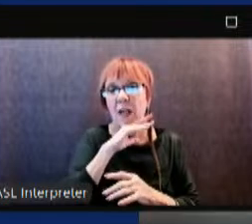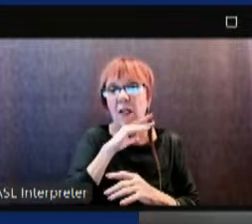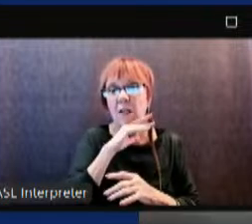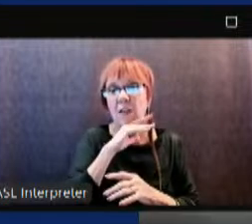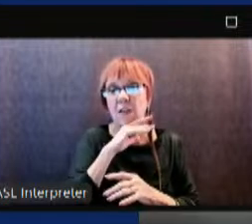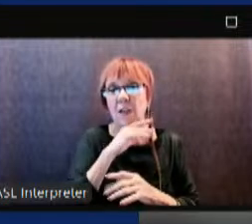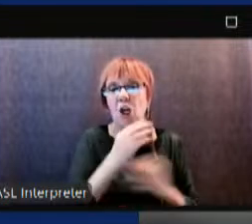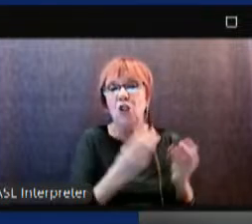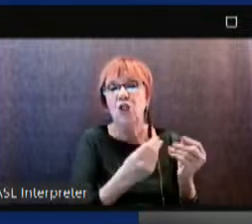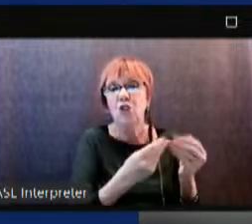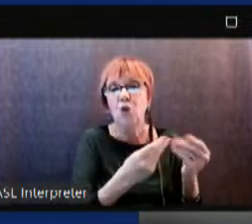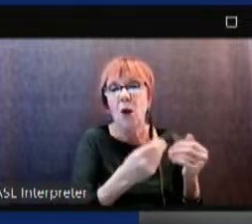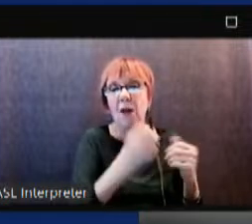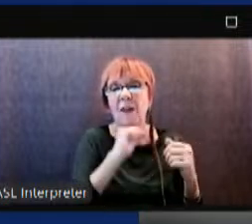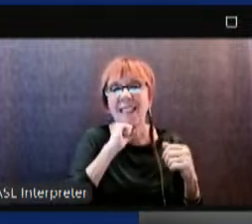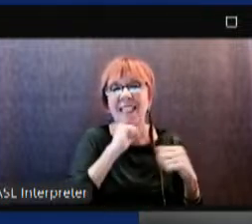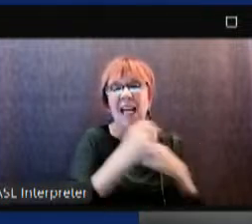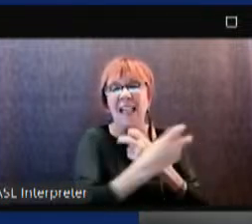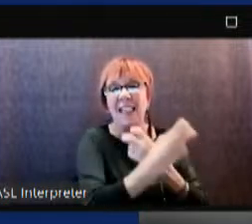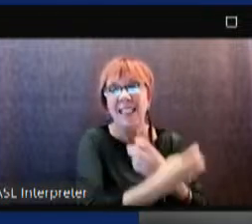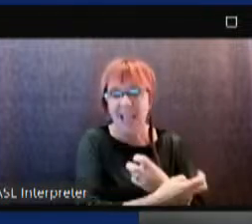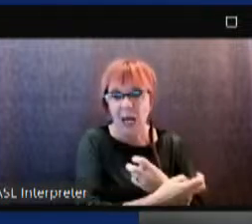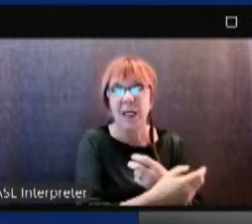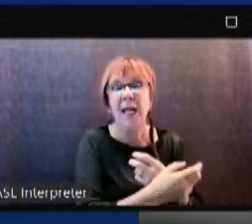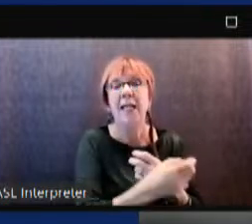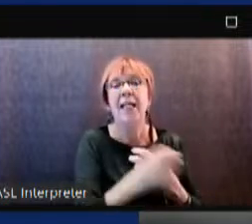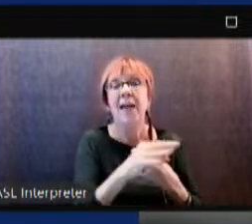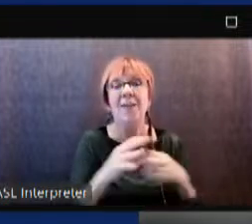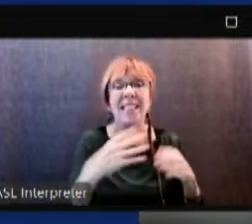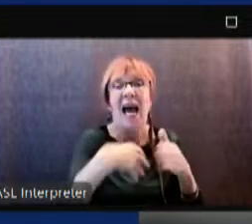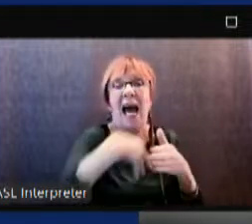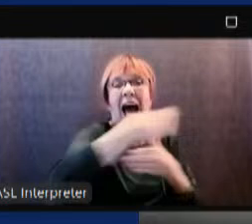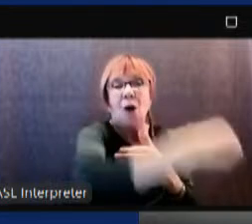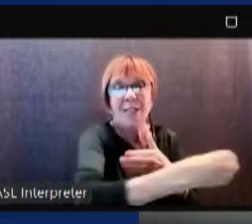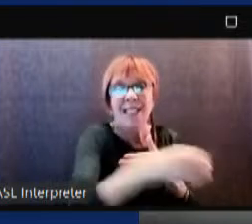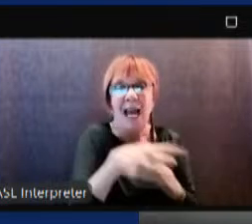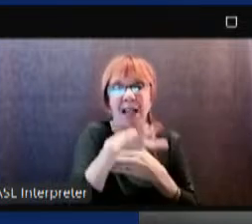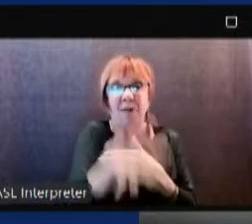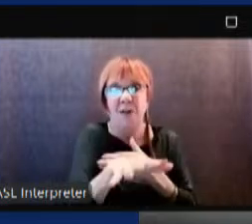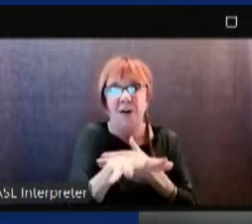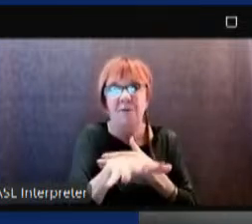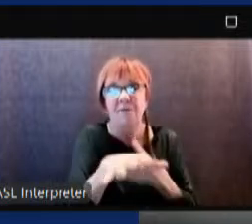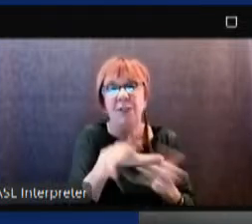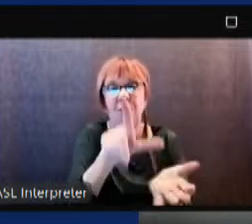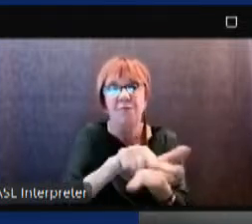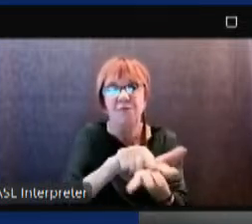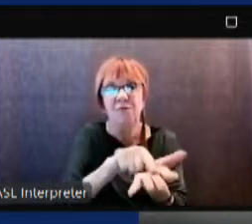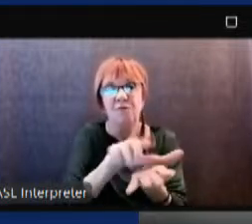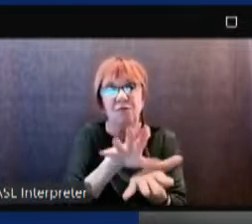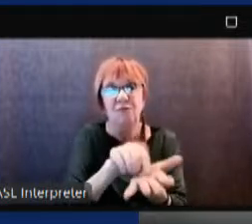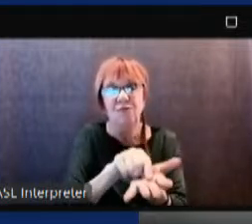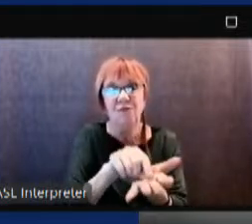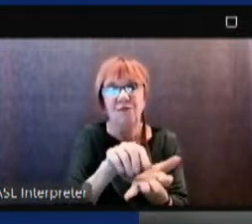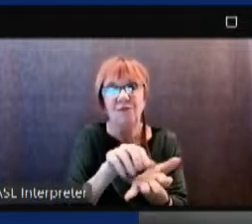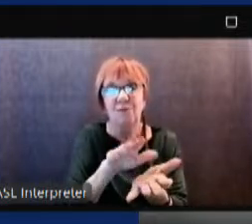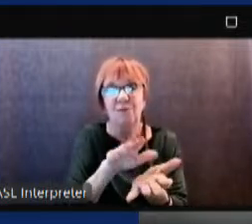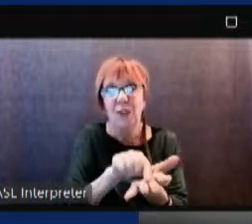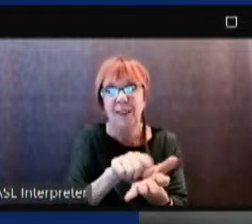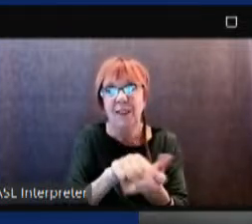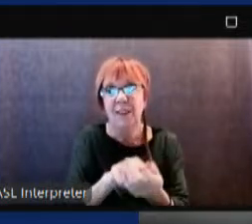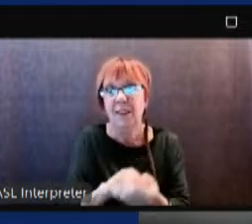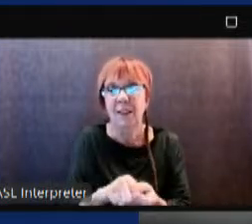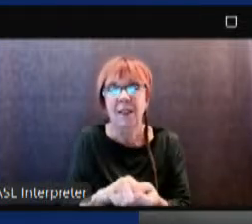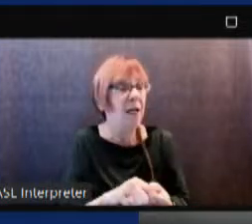Yeah, so I'll start off with that, then I'll turn it over to the insurance folks. The work that